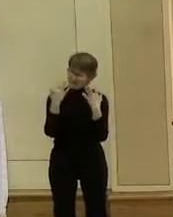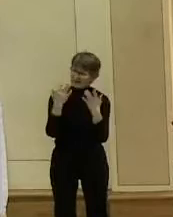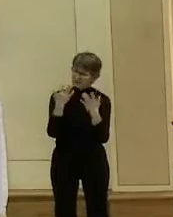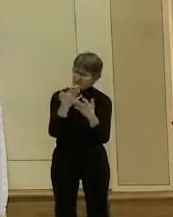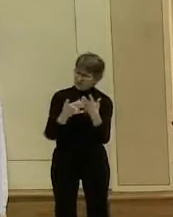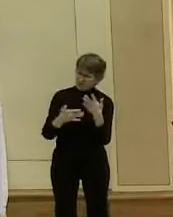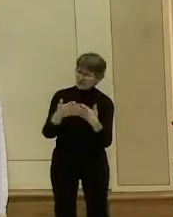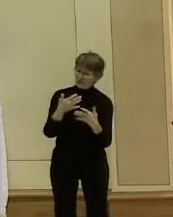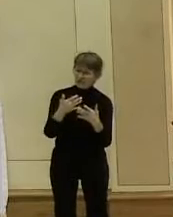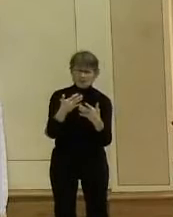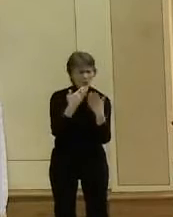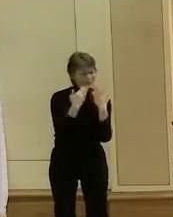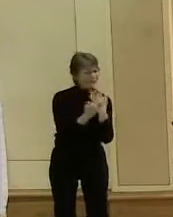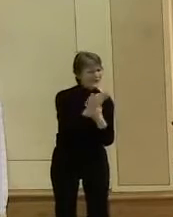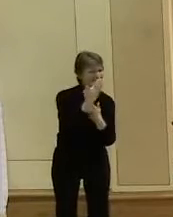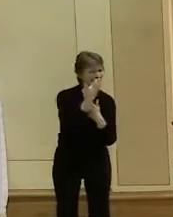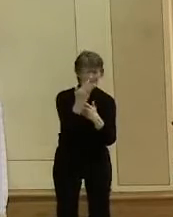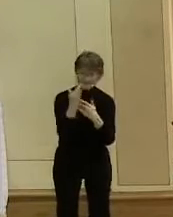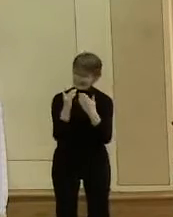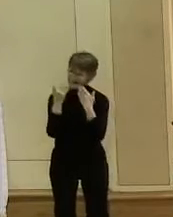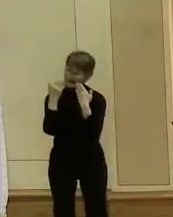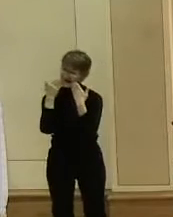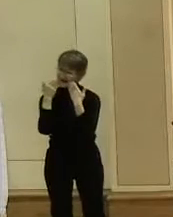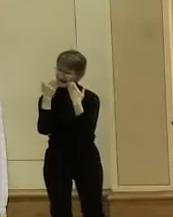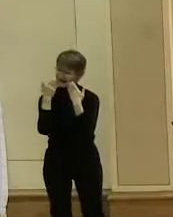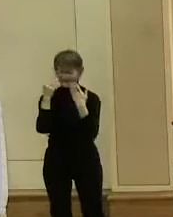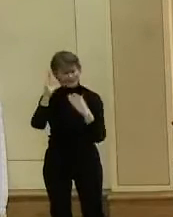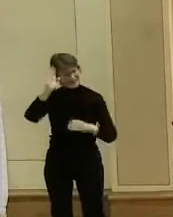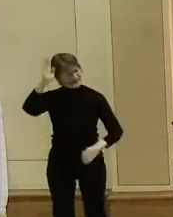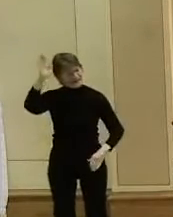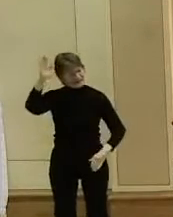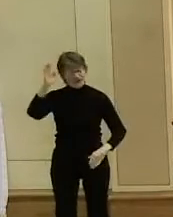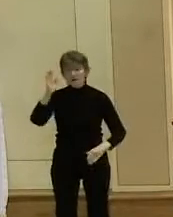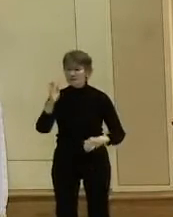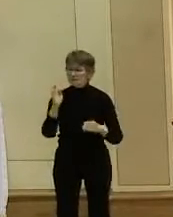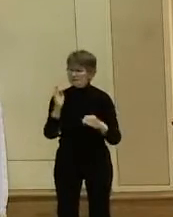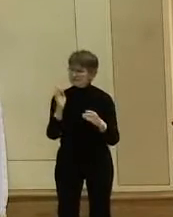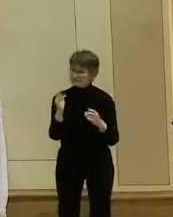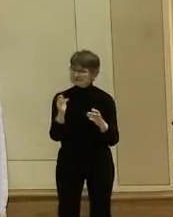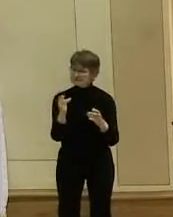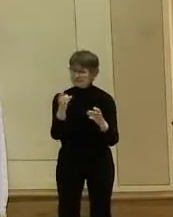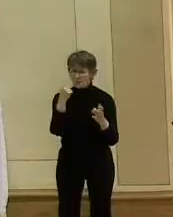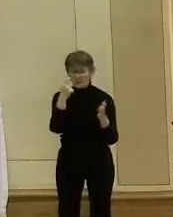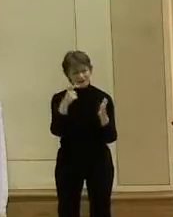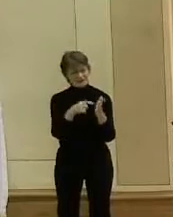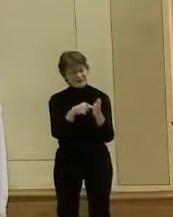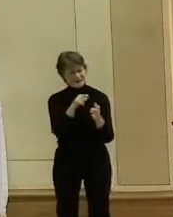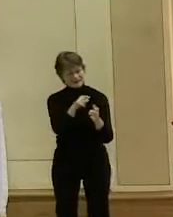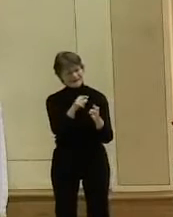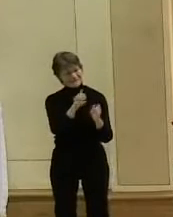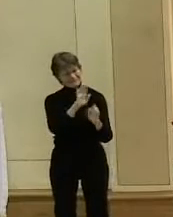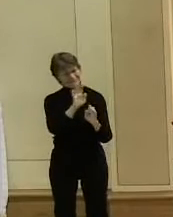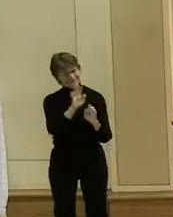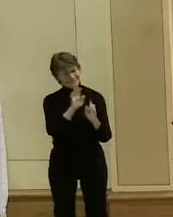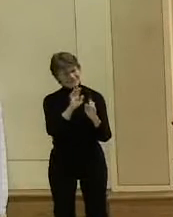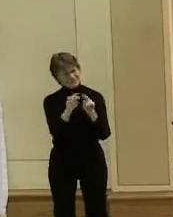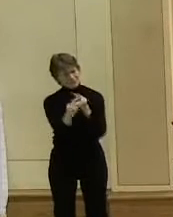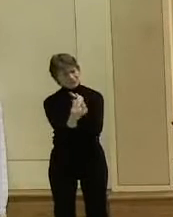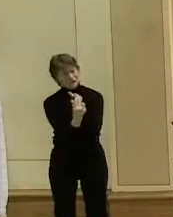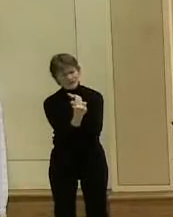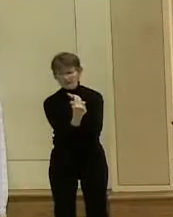with a smile, whether that be with just recognizing someone's presence by looking at them with our